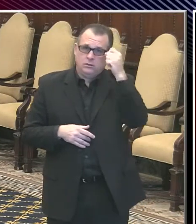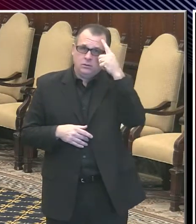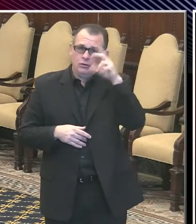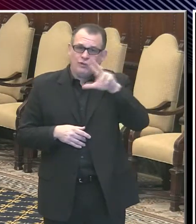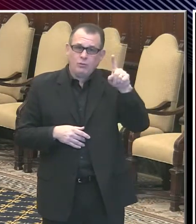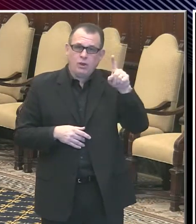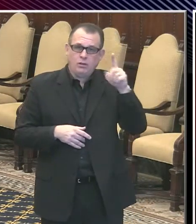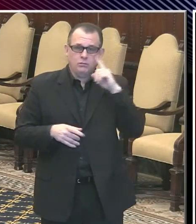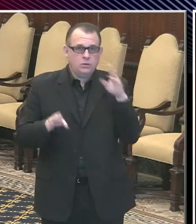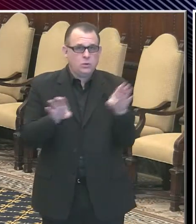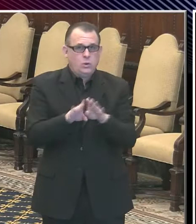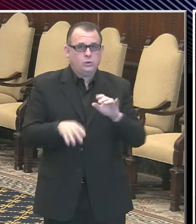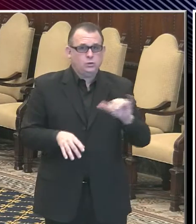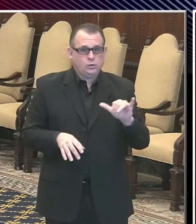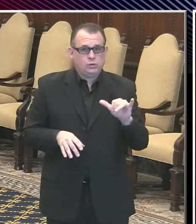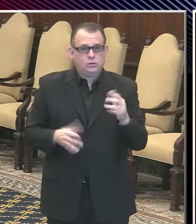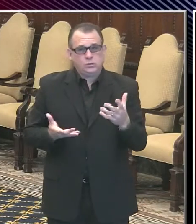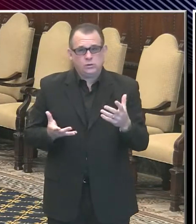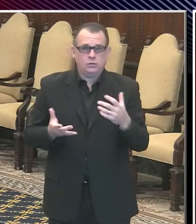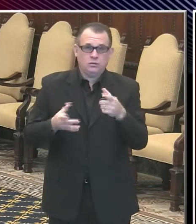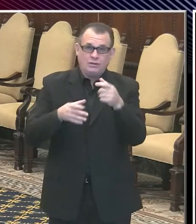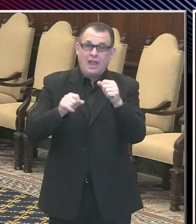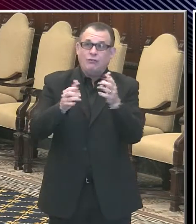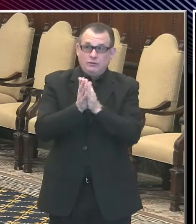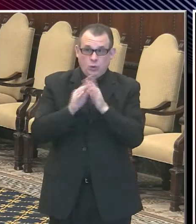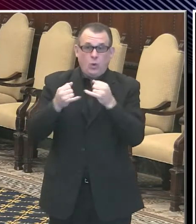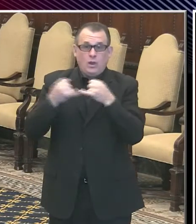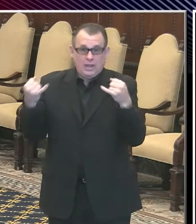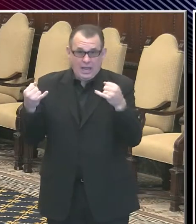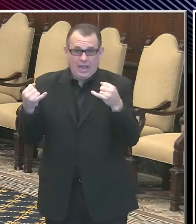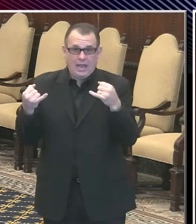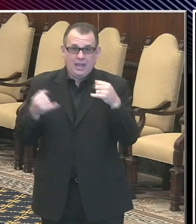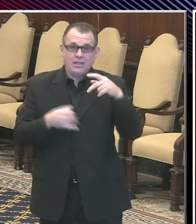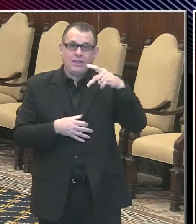still submit requests online at